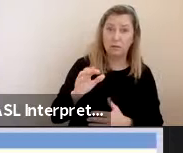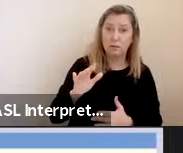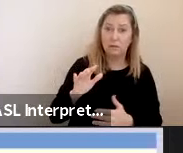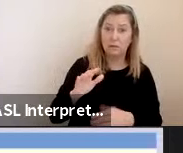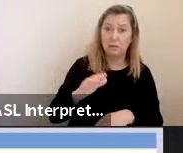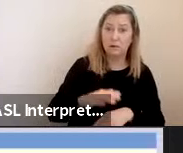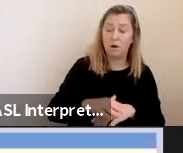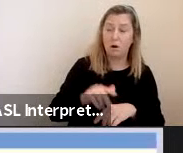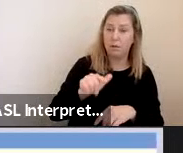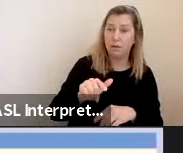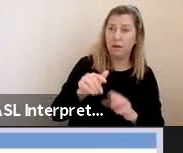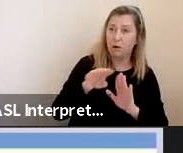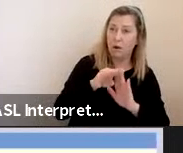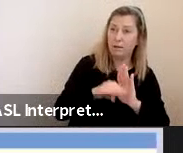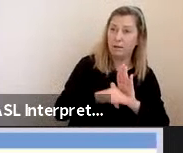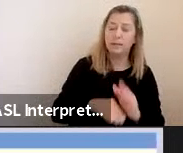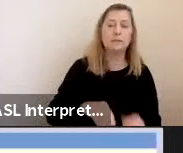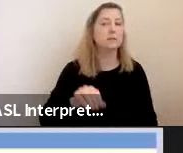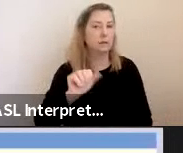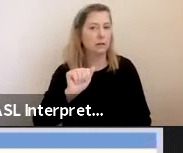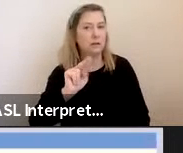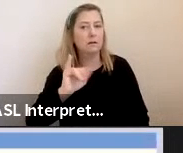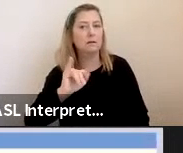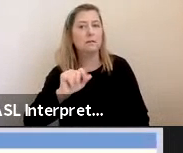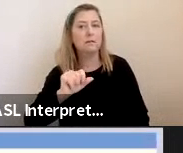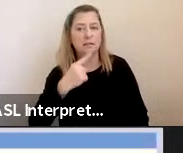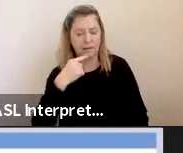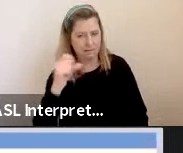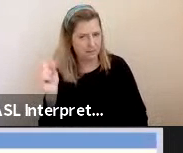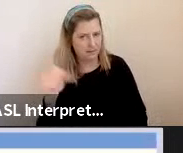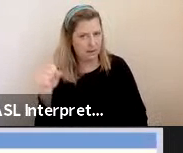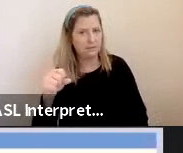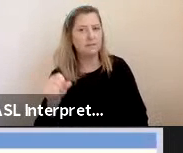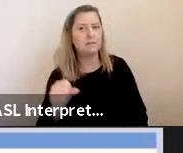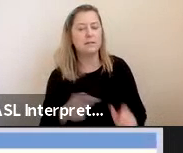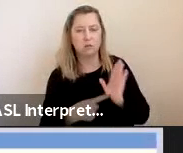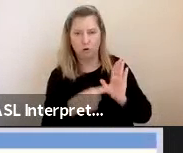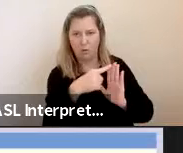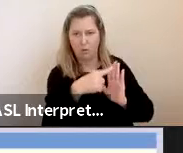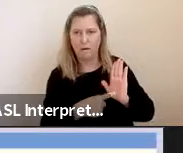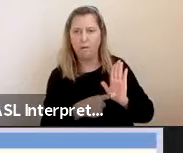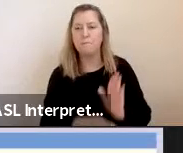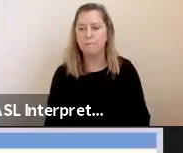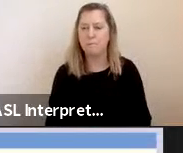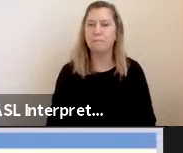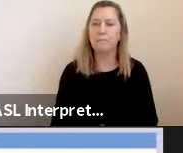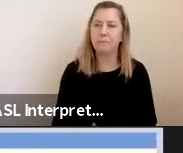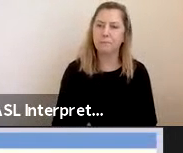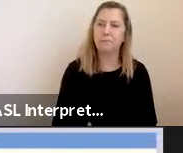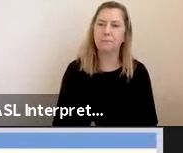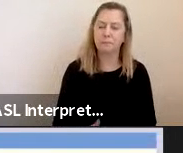This the is list? Anita, and yeah, yes, it is. Okay, thank you.